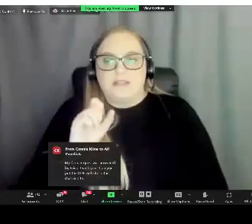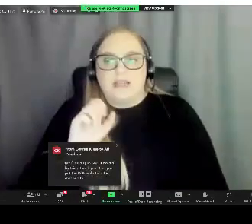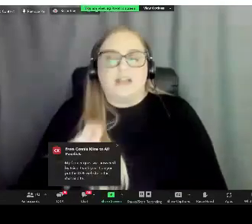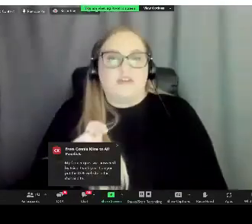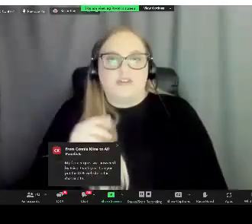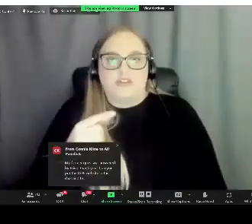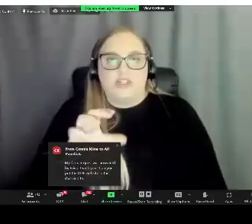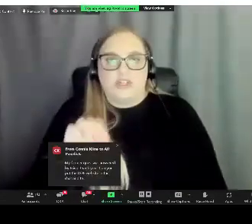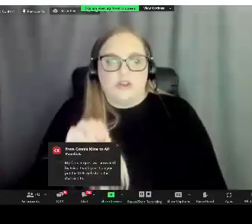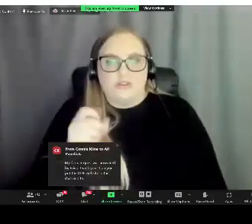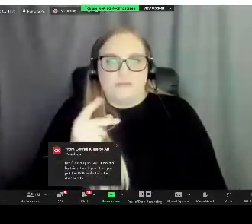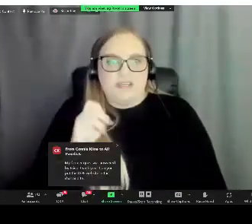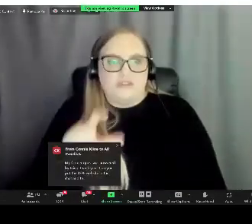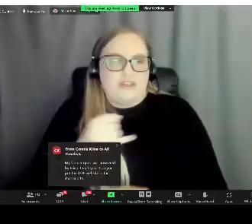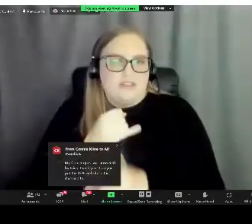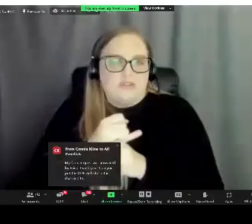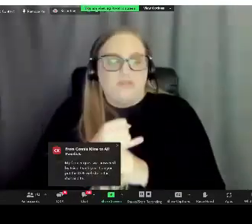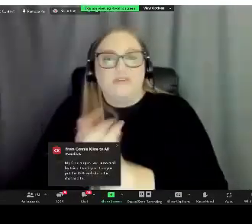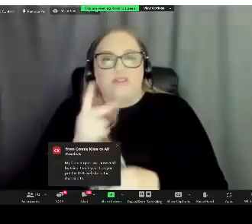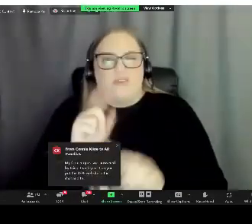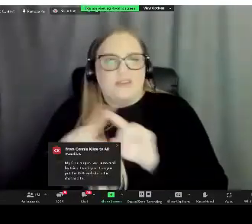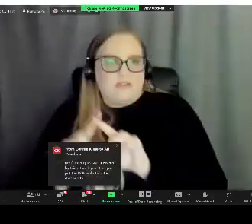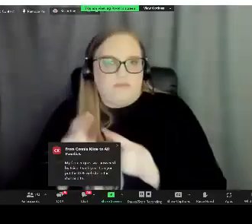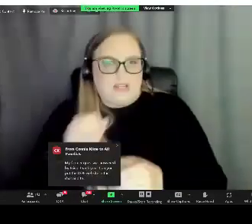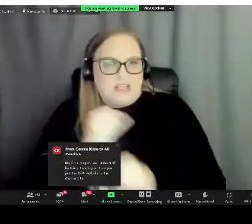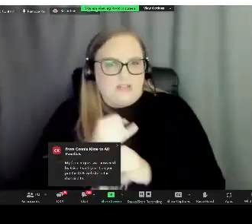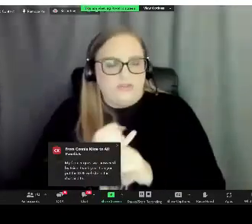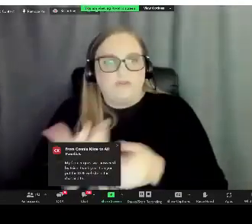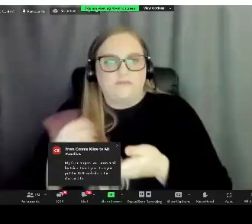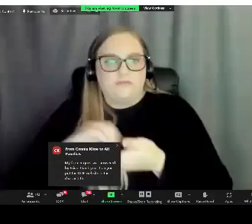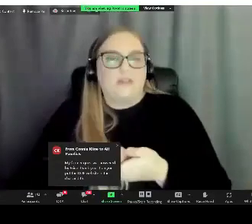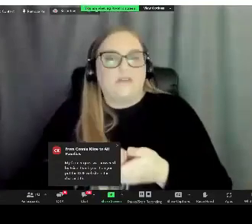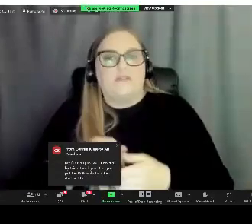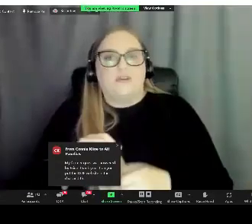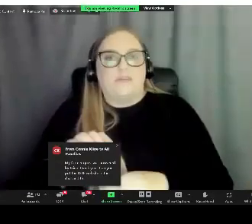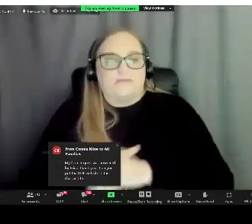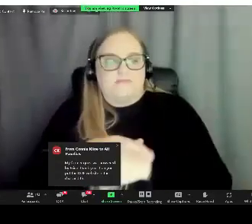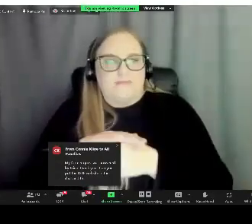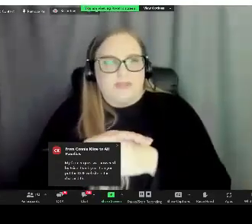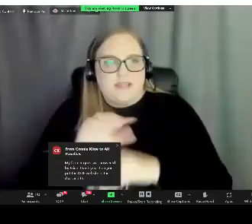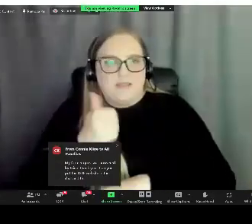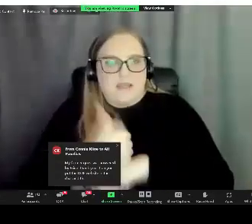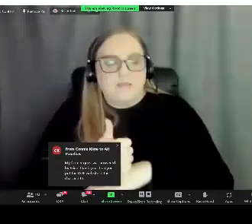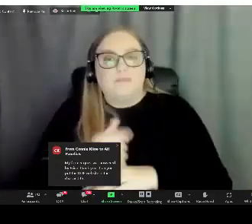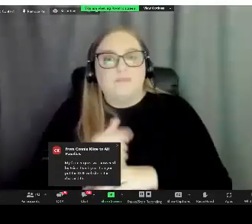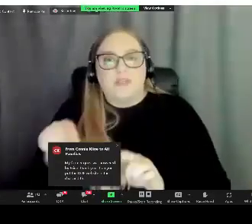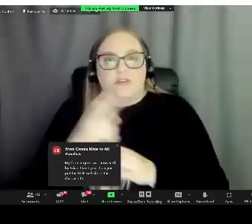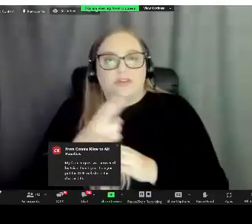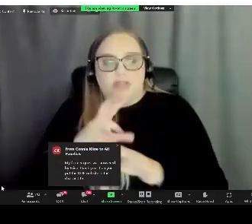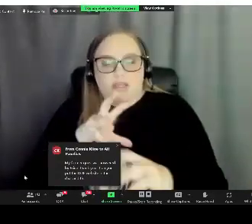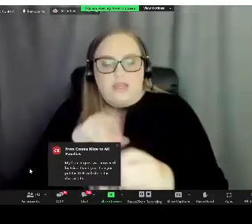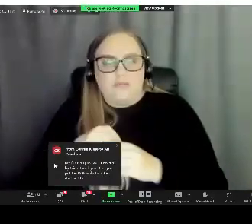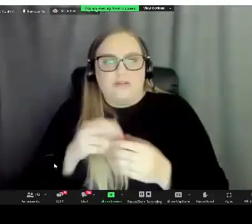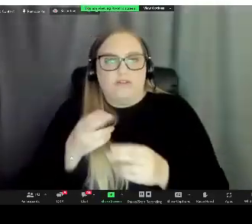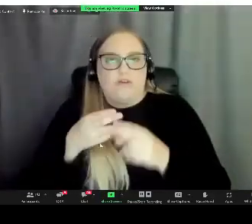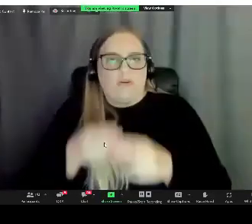other universities to identify public perceptions of consent-based siting. They are using an engagement process called Assessment After